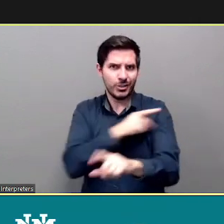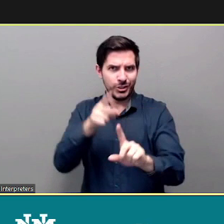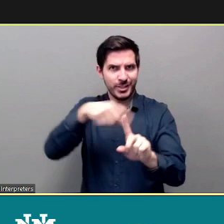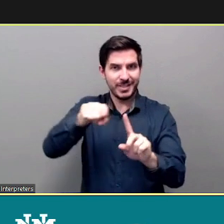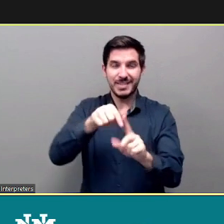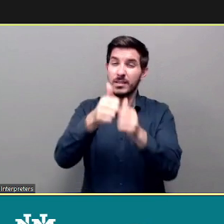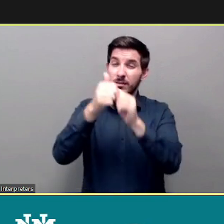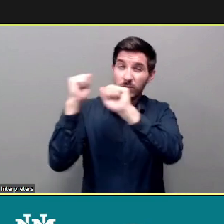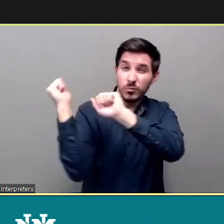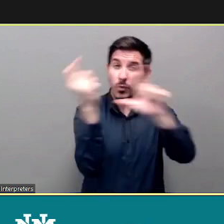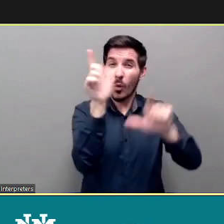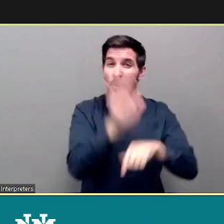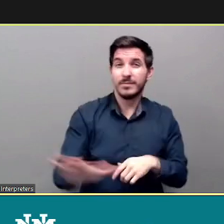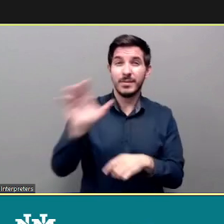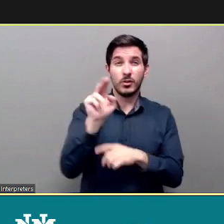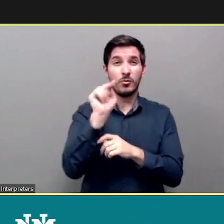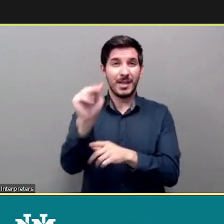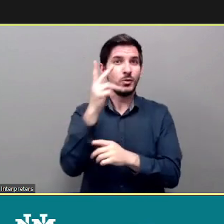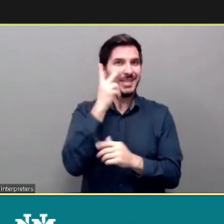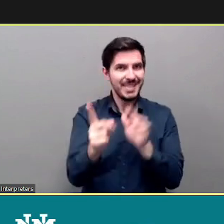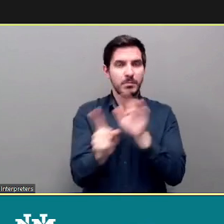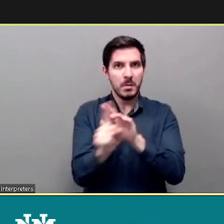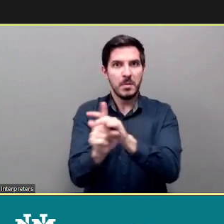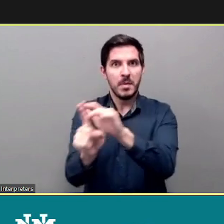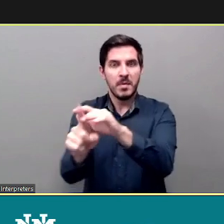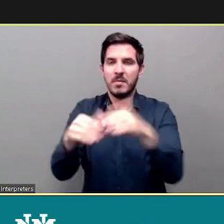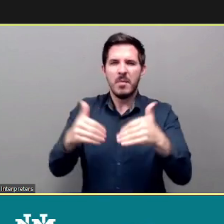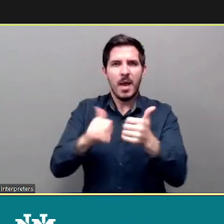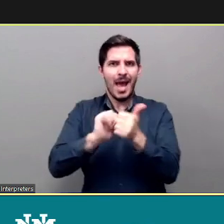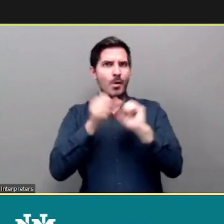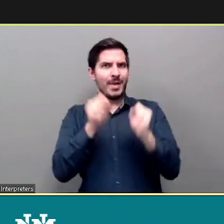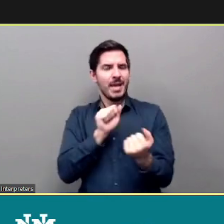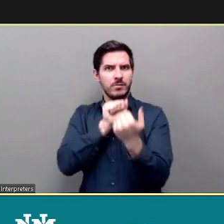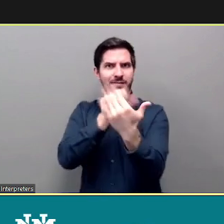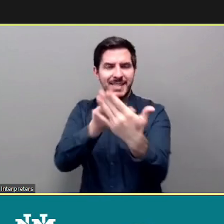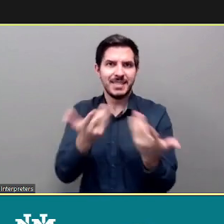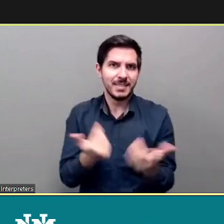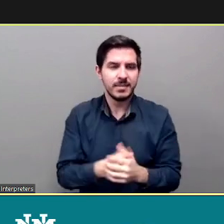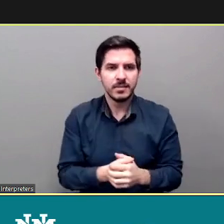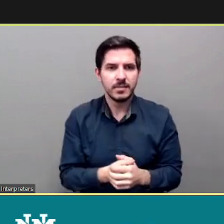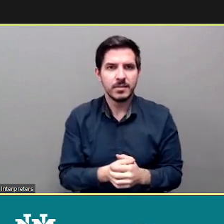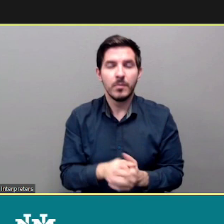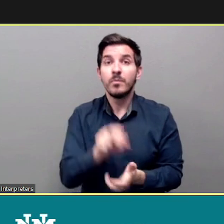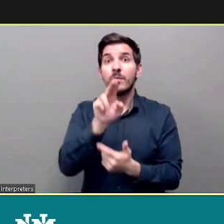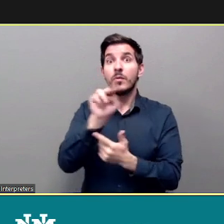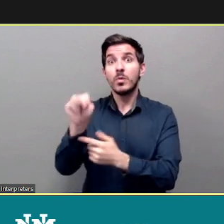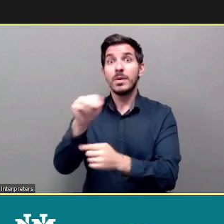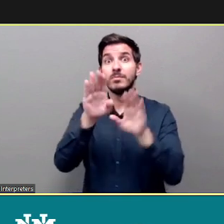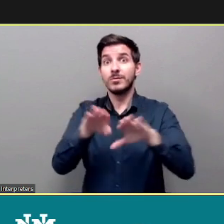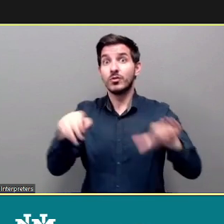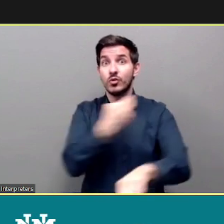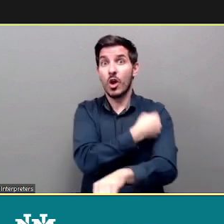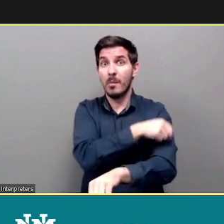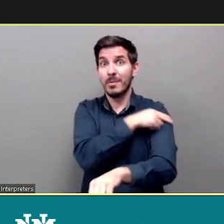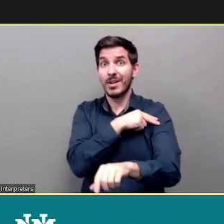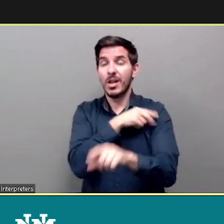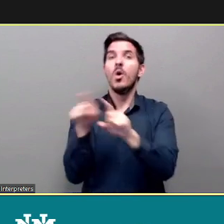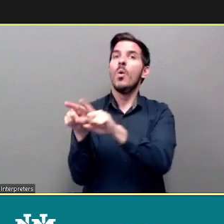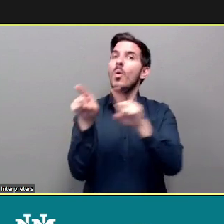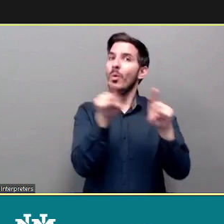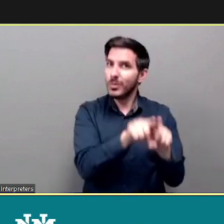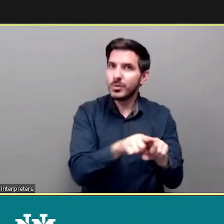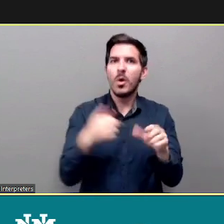New Mexico is currently seeing. UNM Children's Hospital is also helping by sharing our current guidelines regarding cohorting,